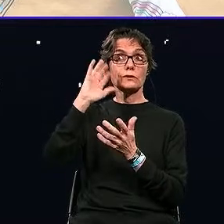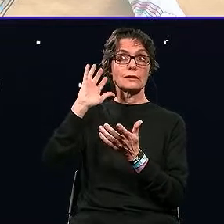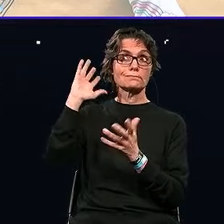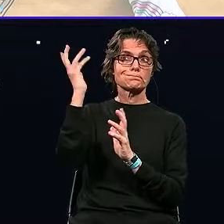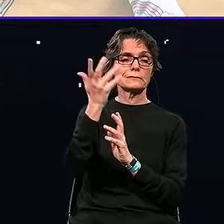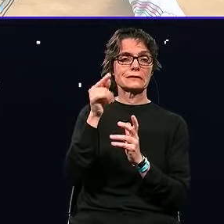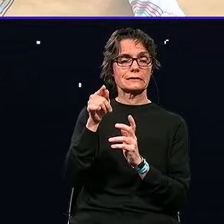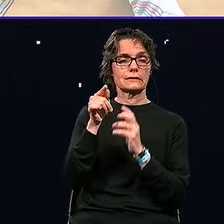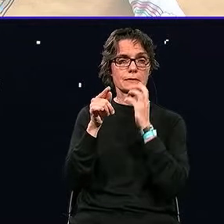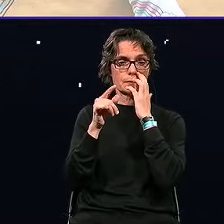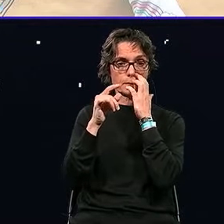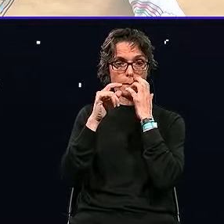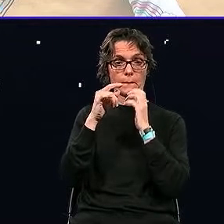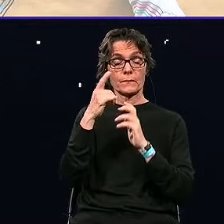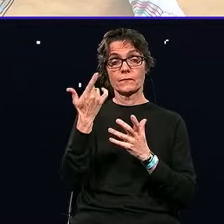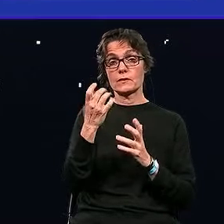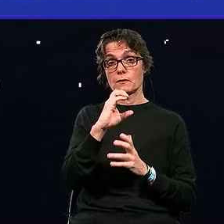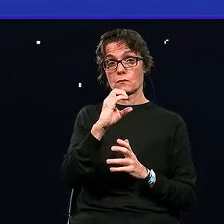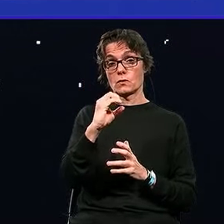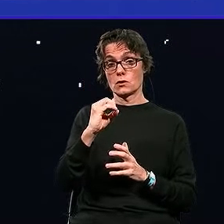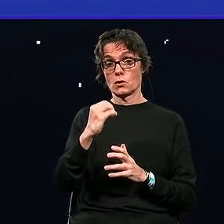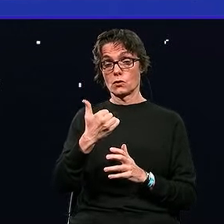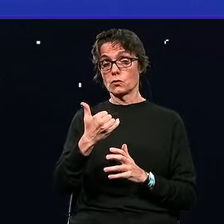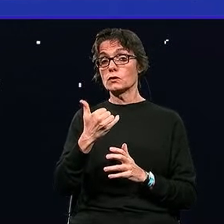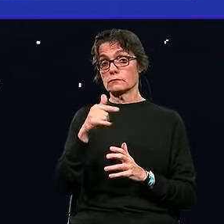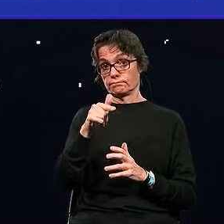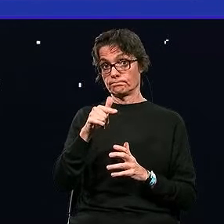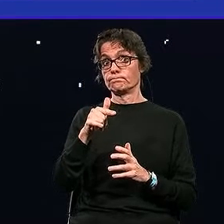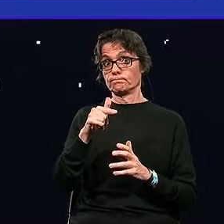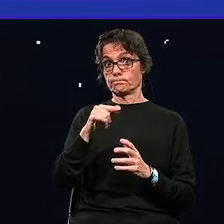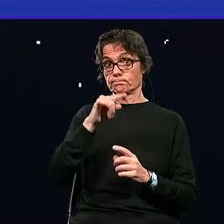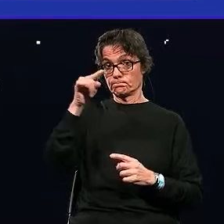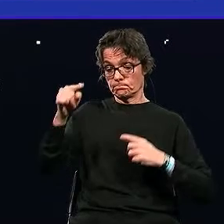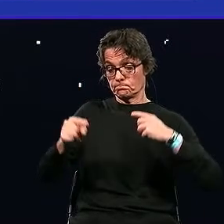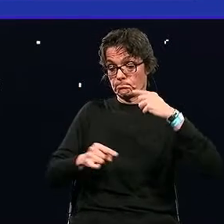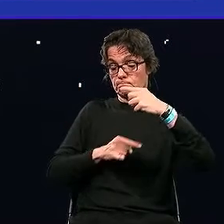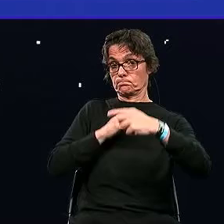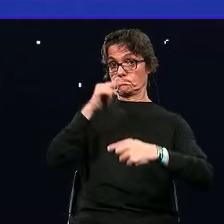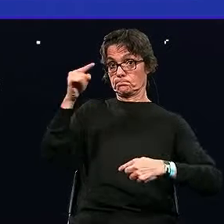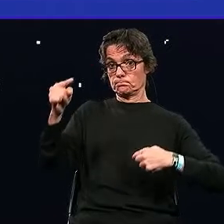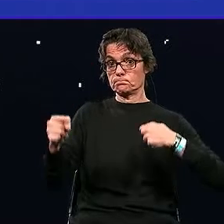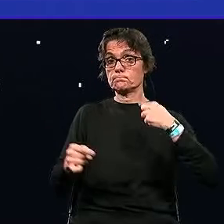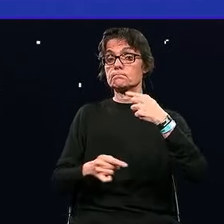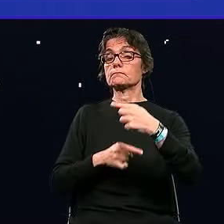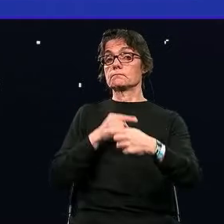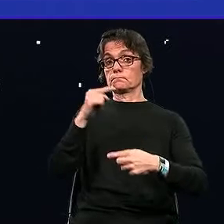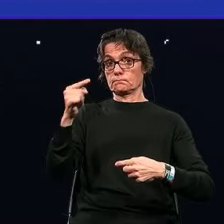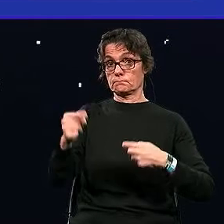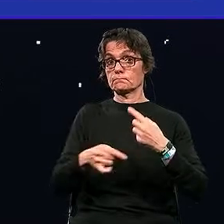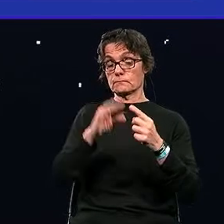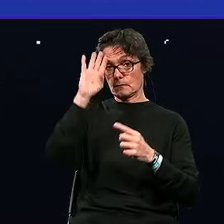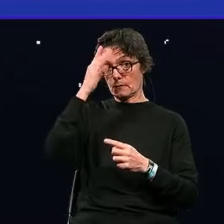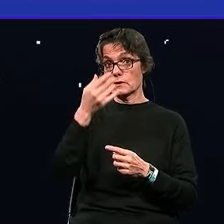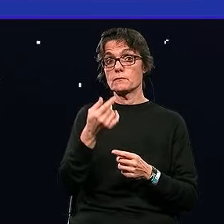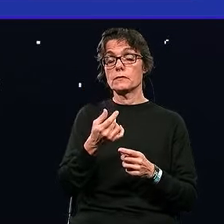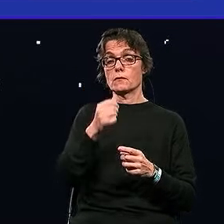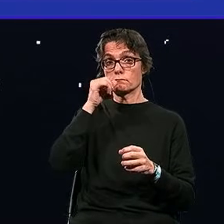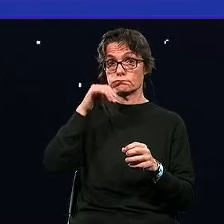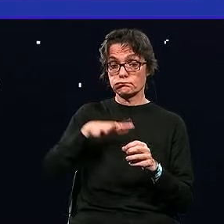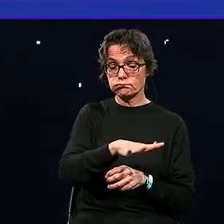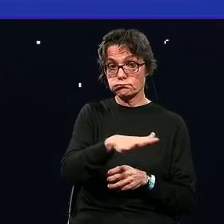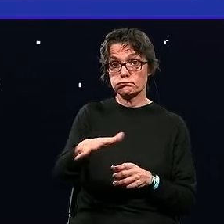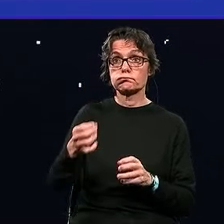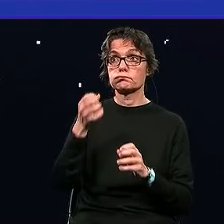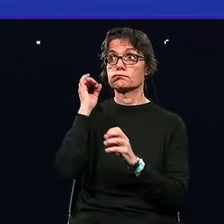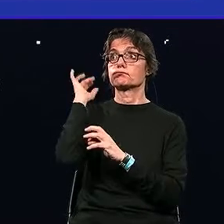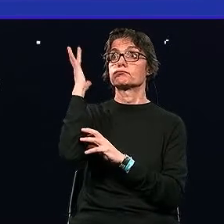it's all down to carbon. Now, carbon is permanently in flux. It's permanently moving between the oceans, the